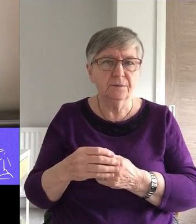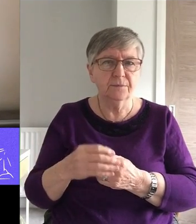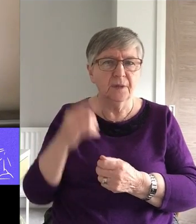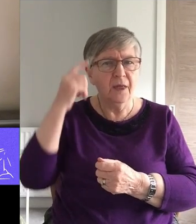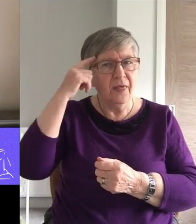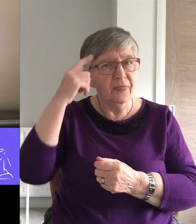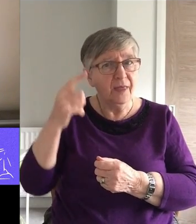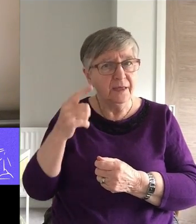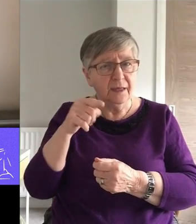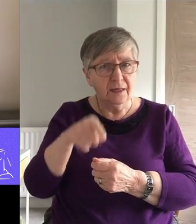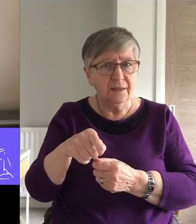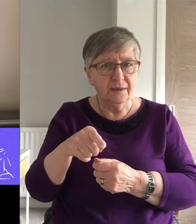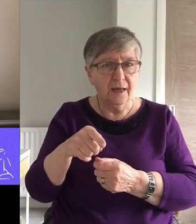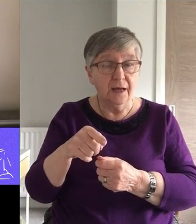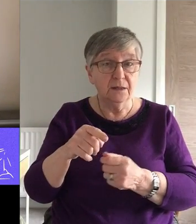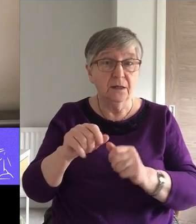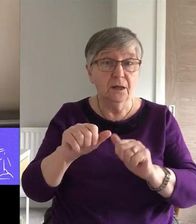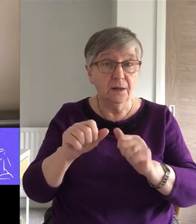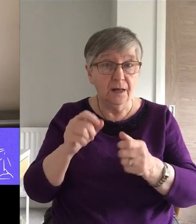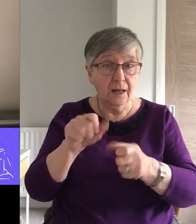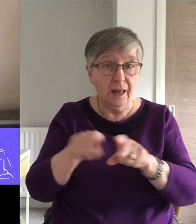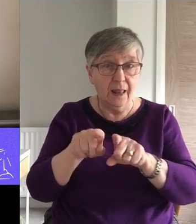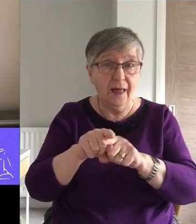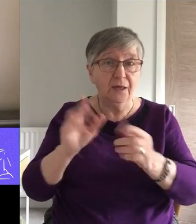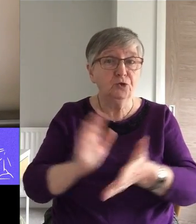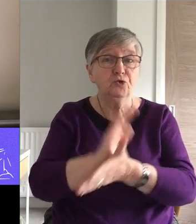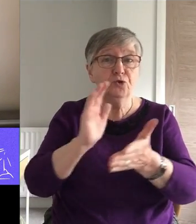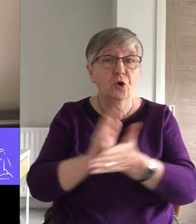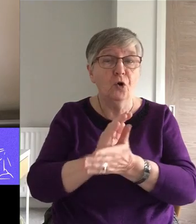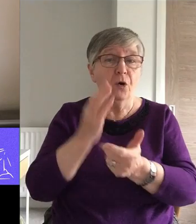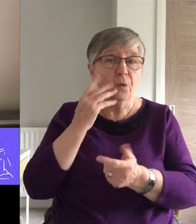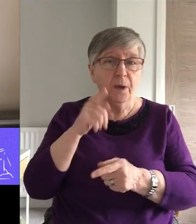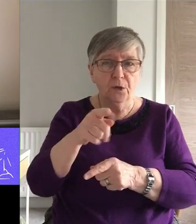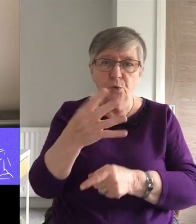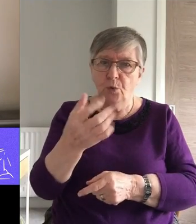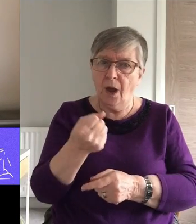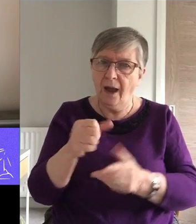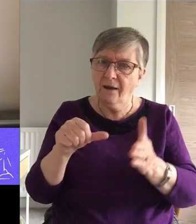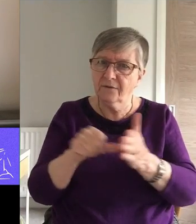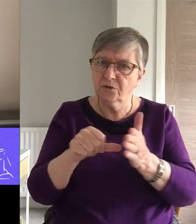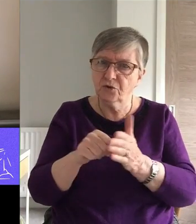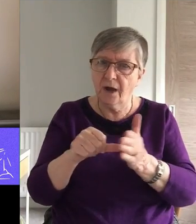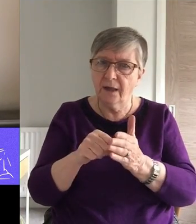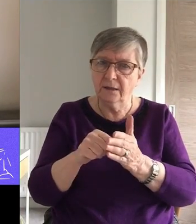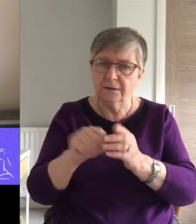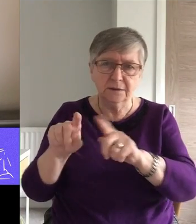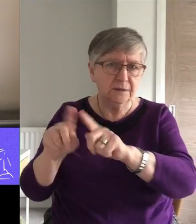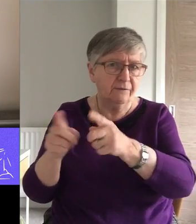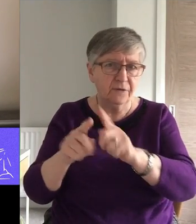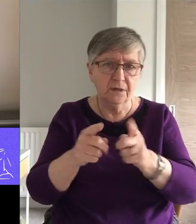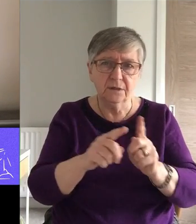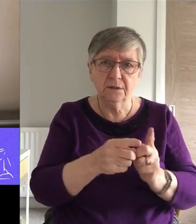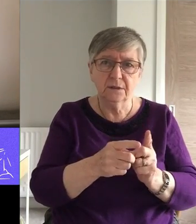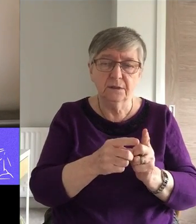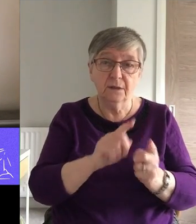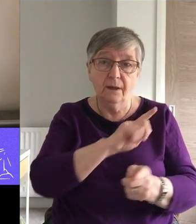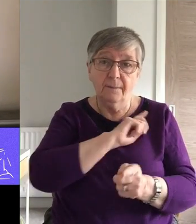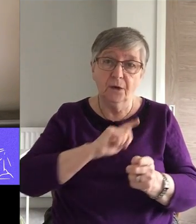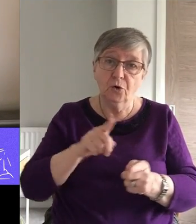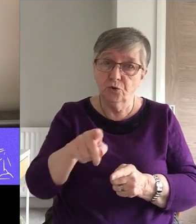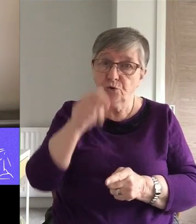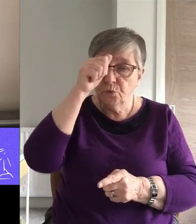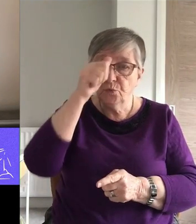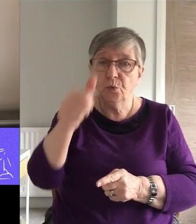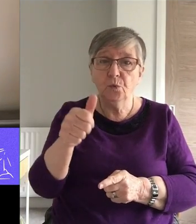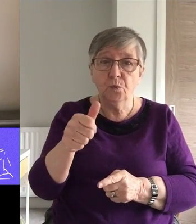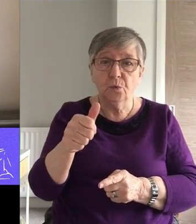Consider it pure joy, my brothers and sisters, whenever you face trials of many kinds, because you know that